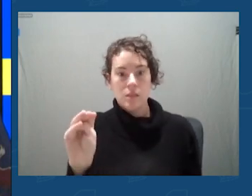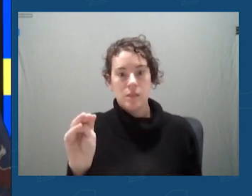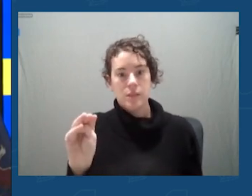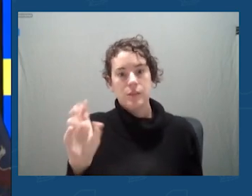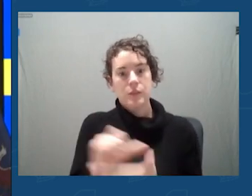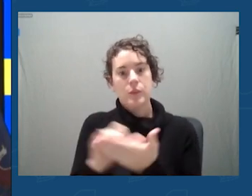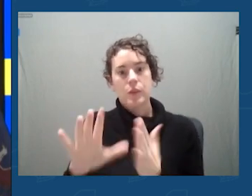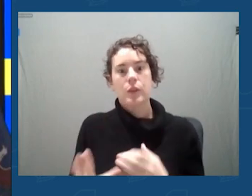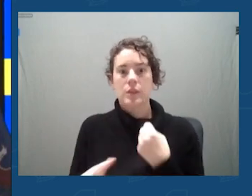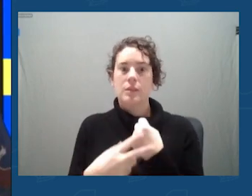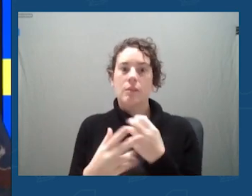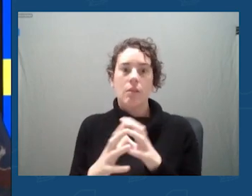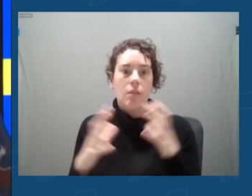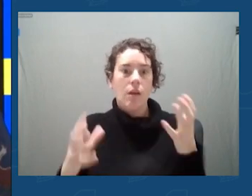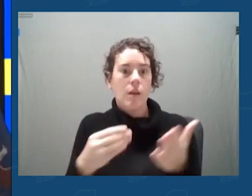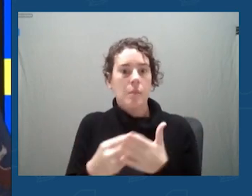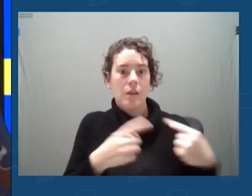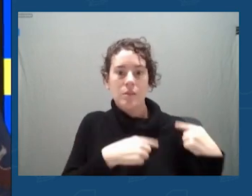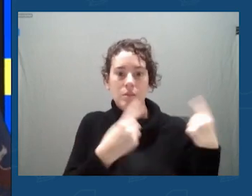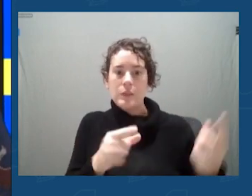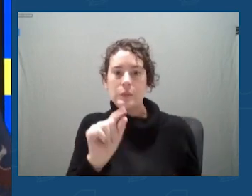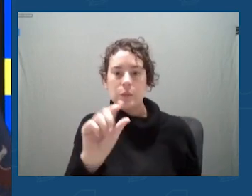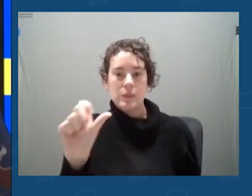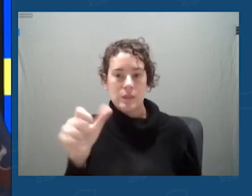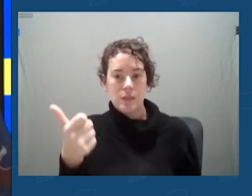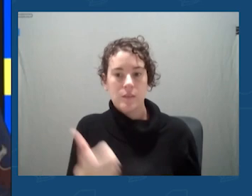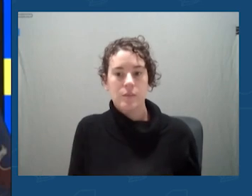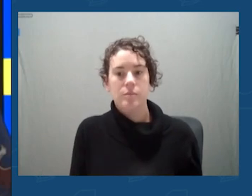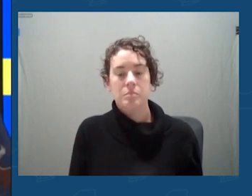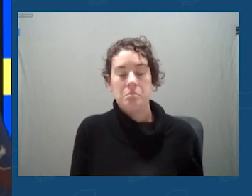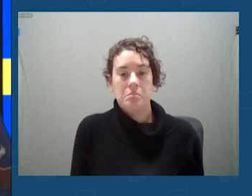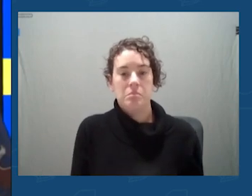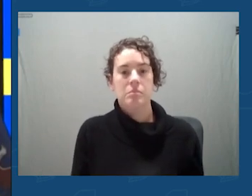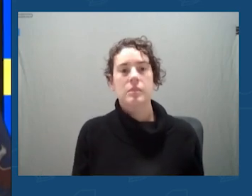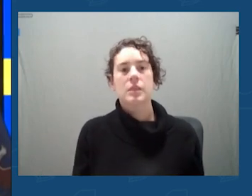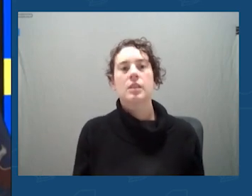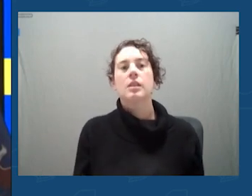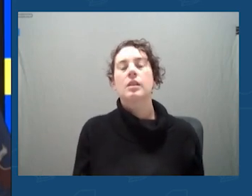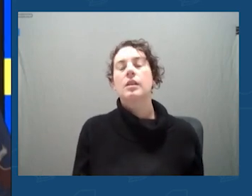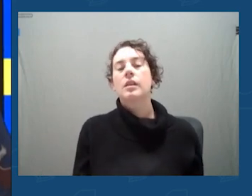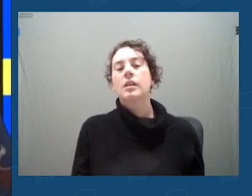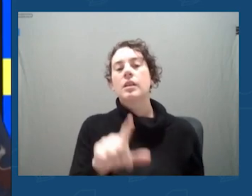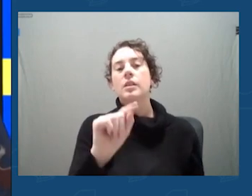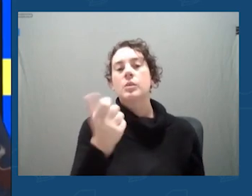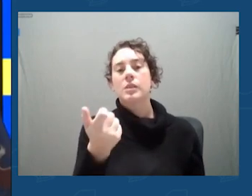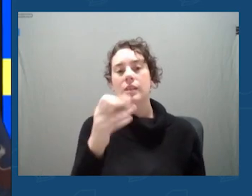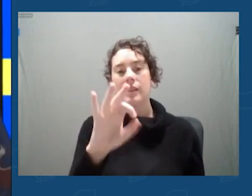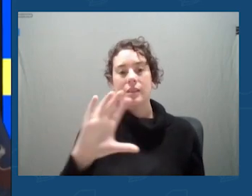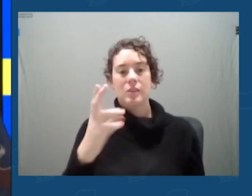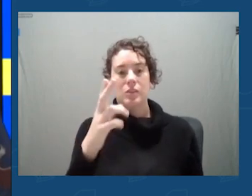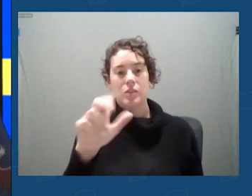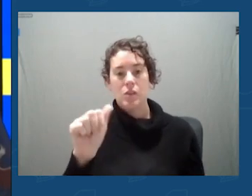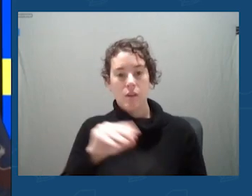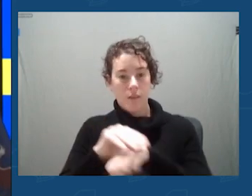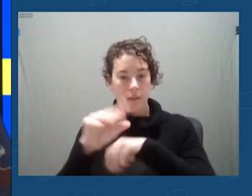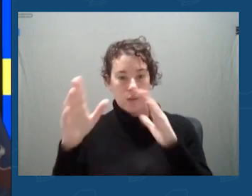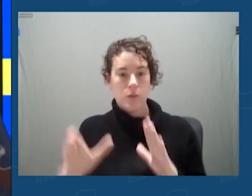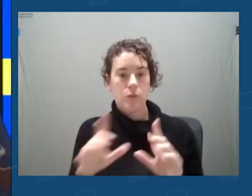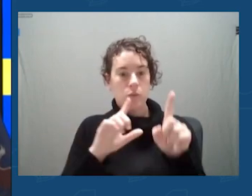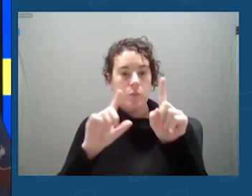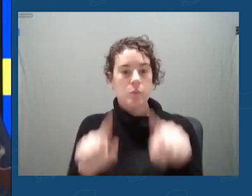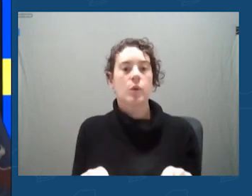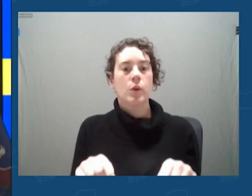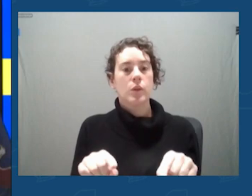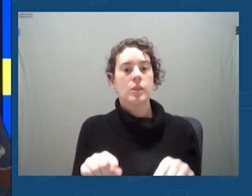since 2010. In 2019, child counselors reported a 64%